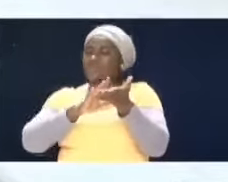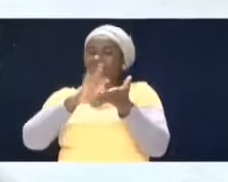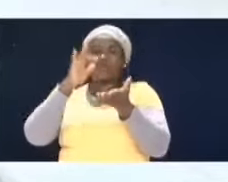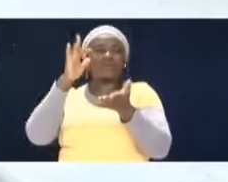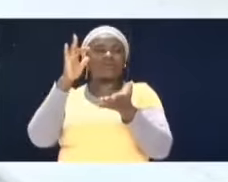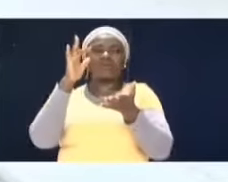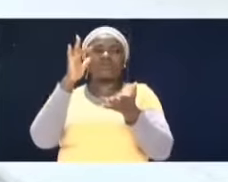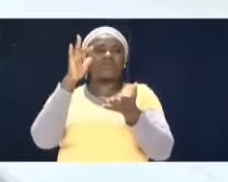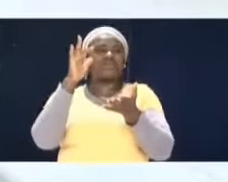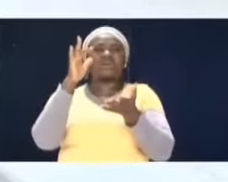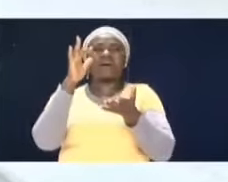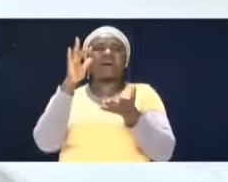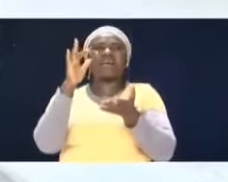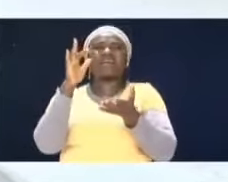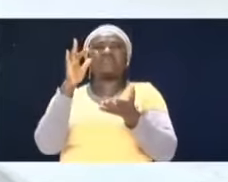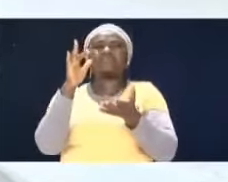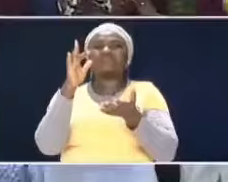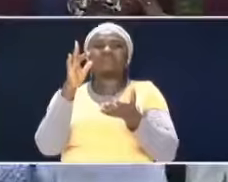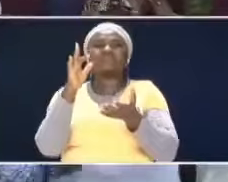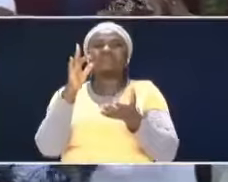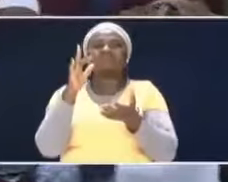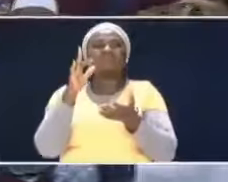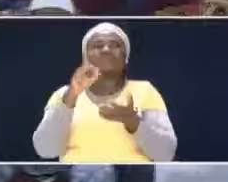to be glorified.